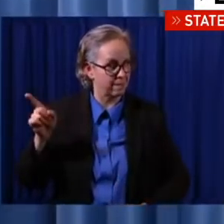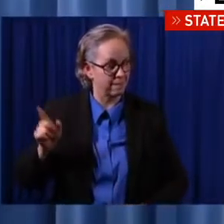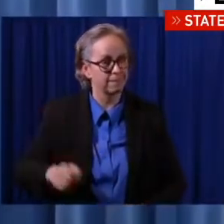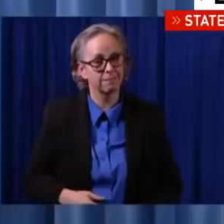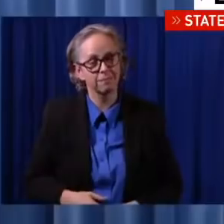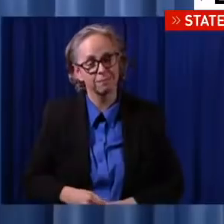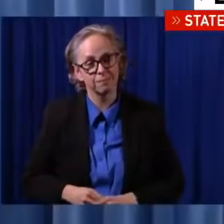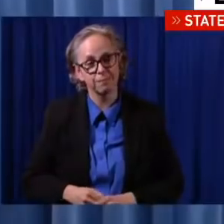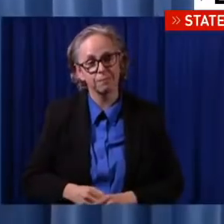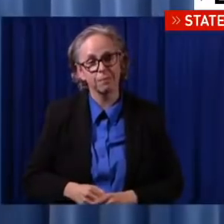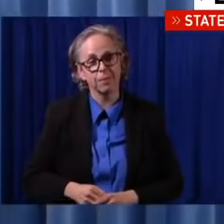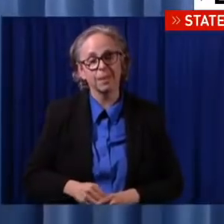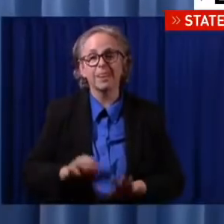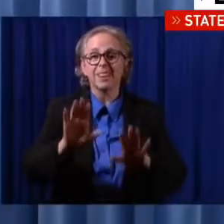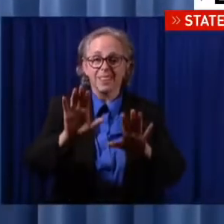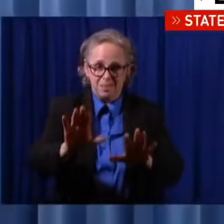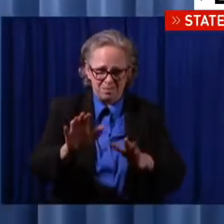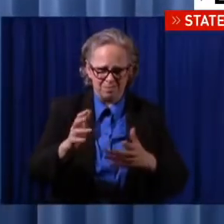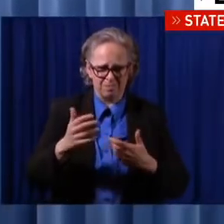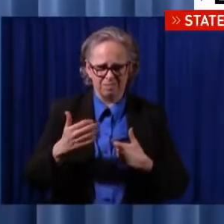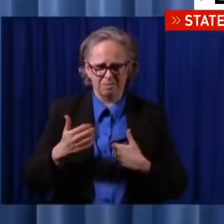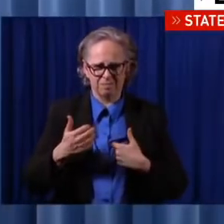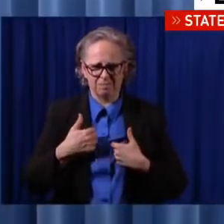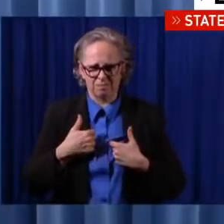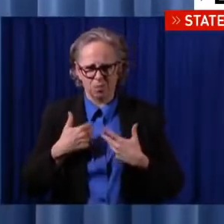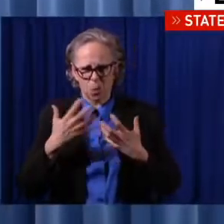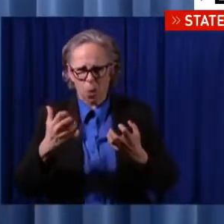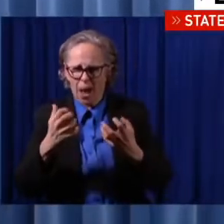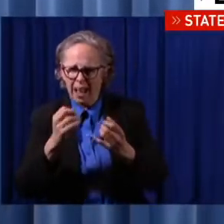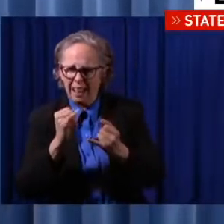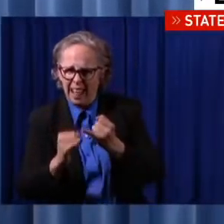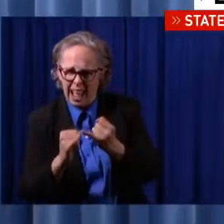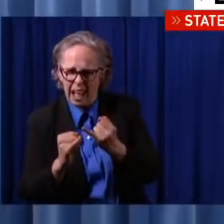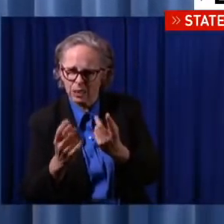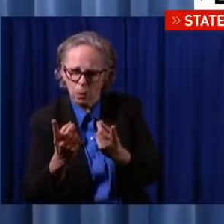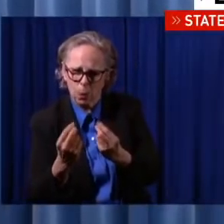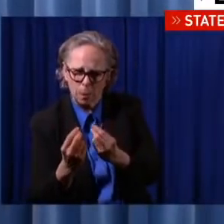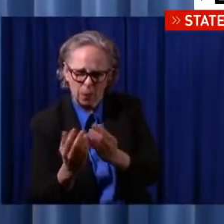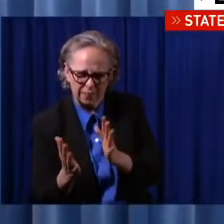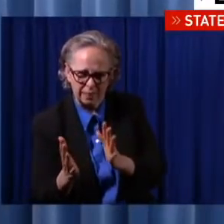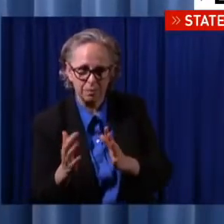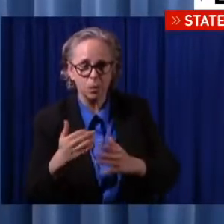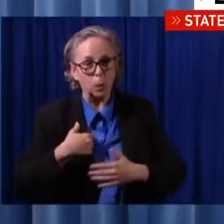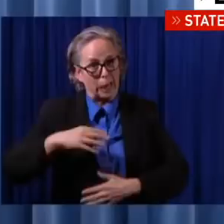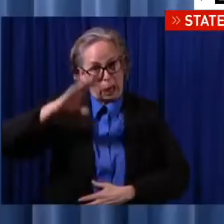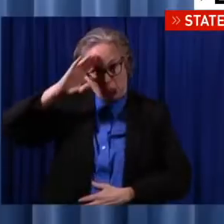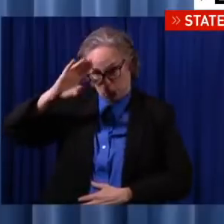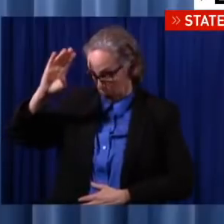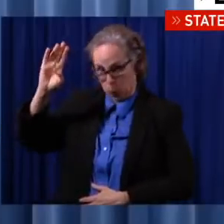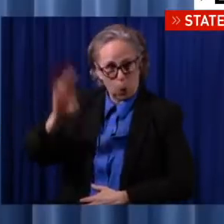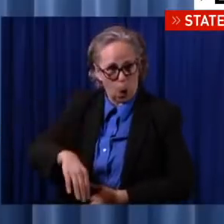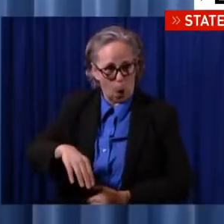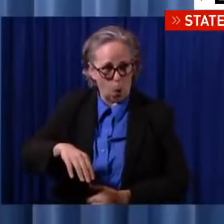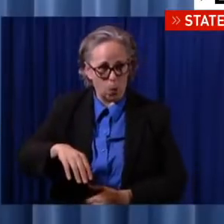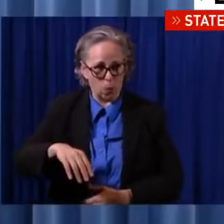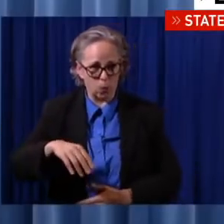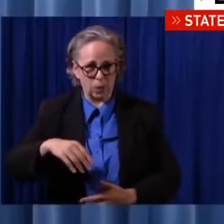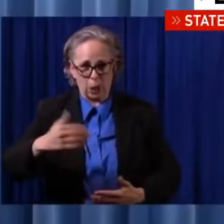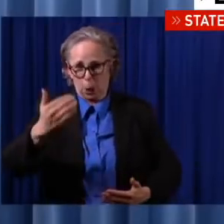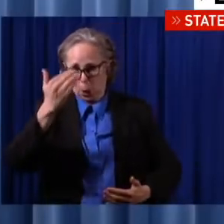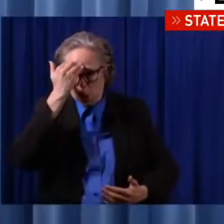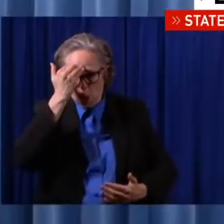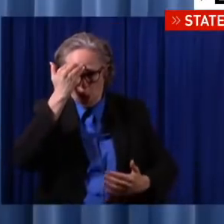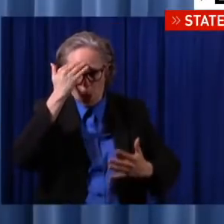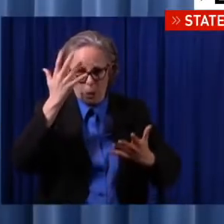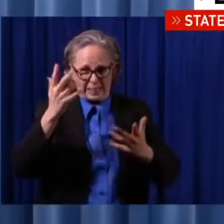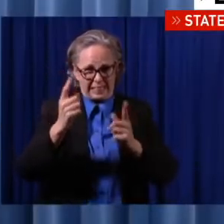what we know what the tools are. We know it's the distancing, it's wearing a mask, it's the sanitation,